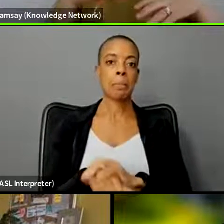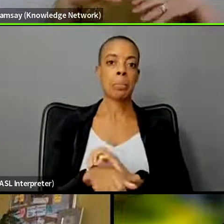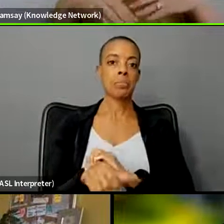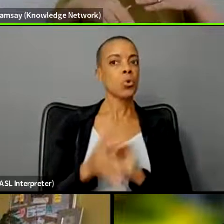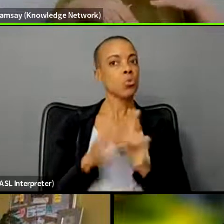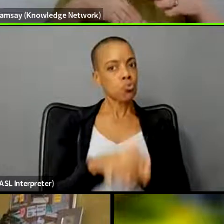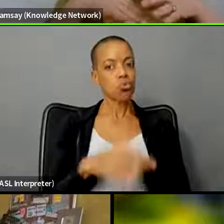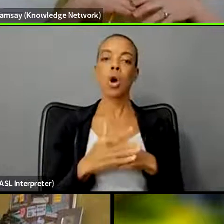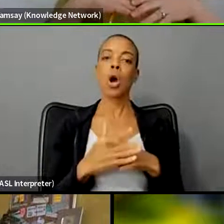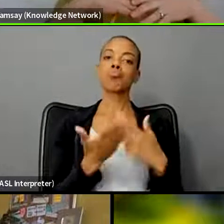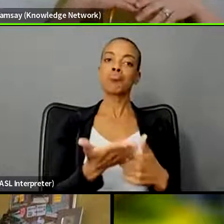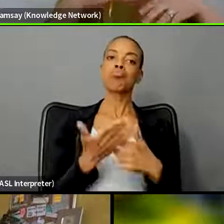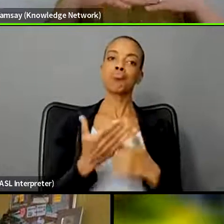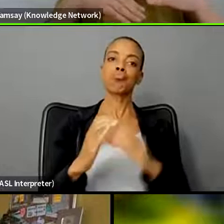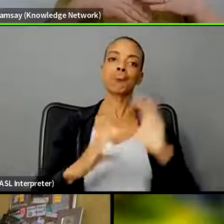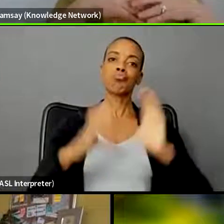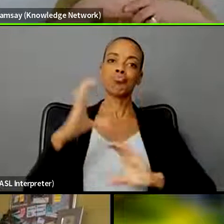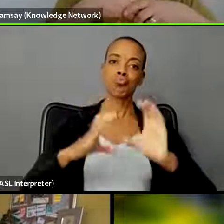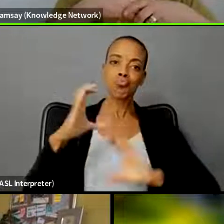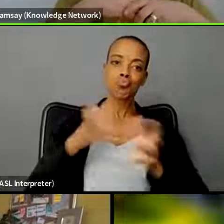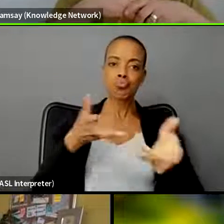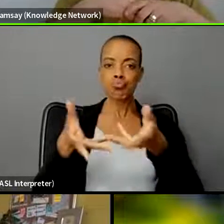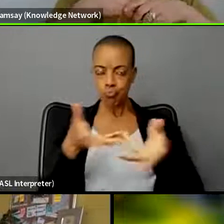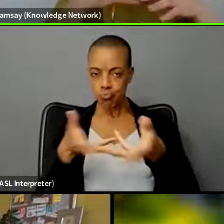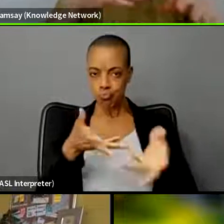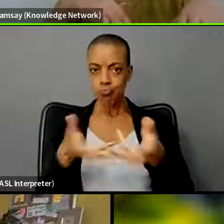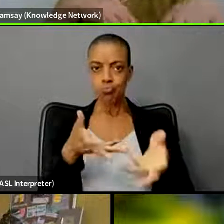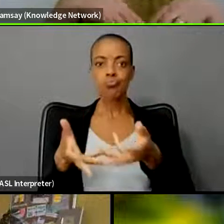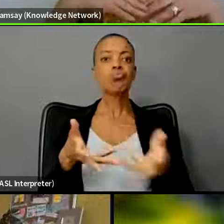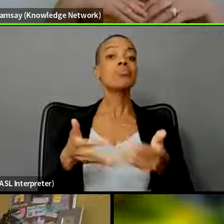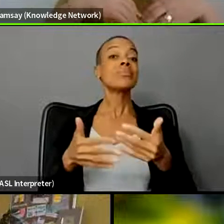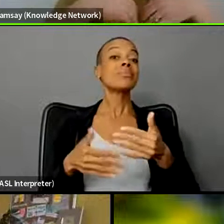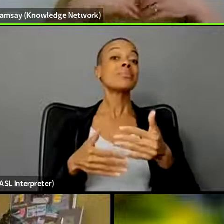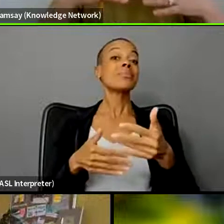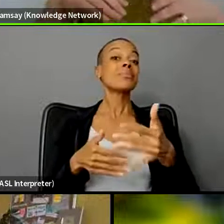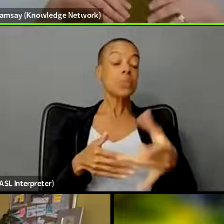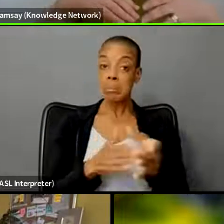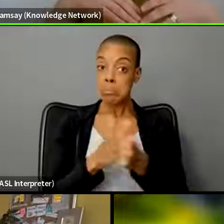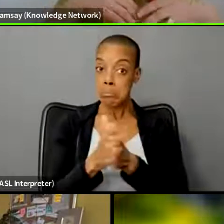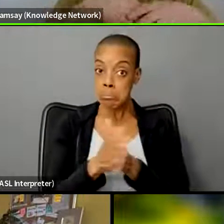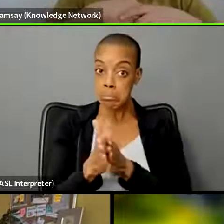starter, and then if it's something that is potentially of interest, then we